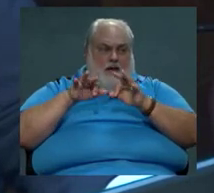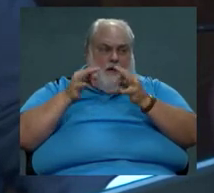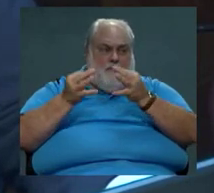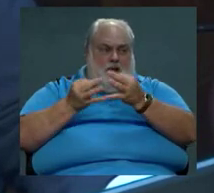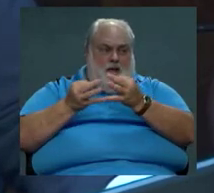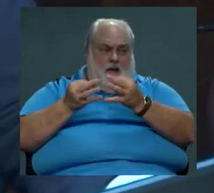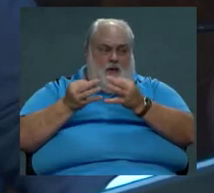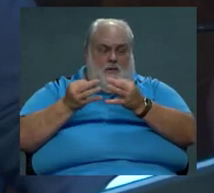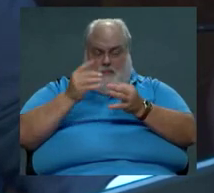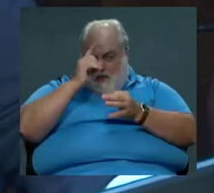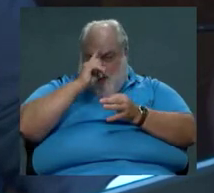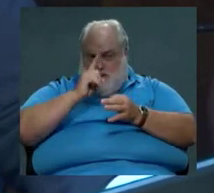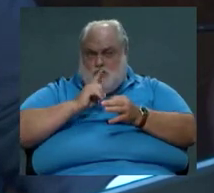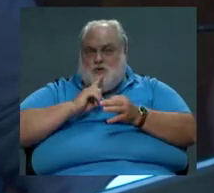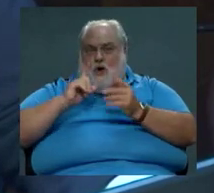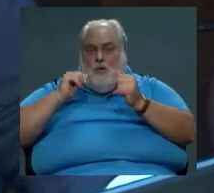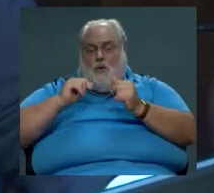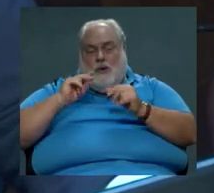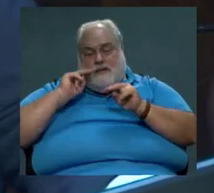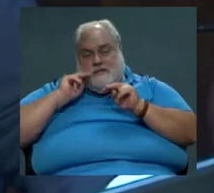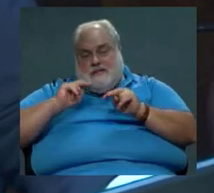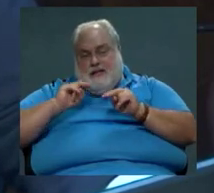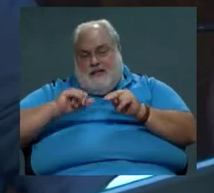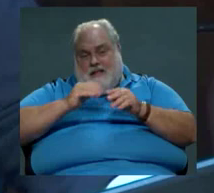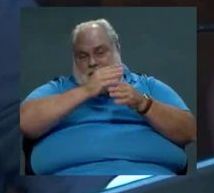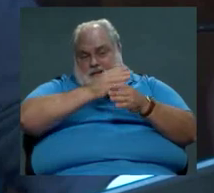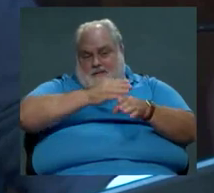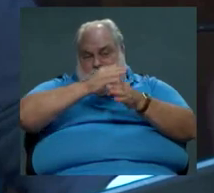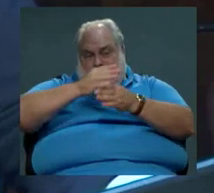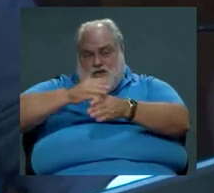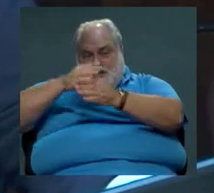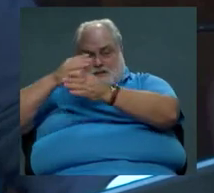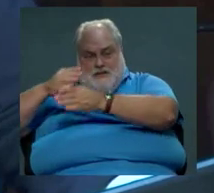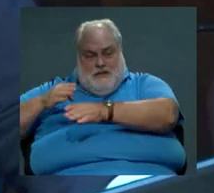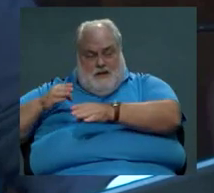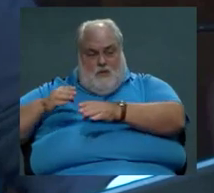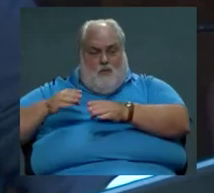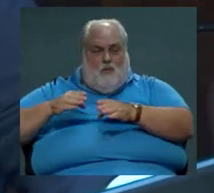And I want to make sure when we see these breakdowns on youth and